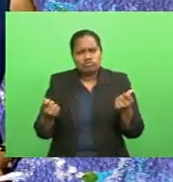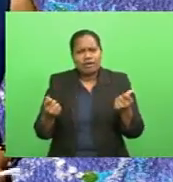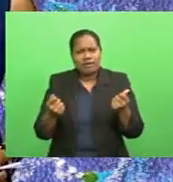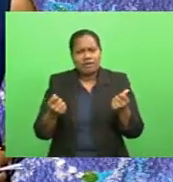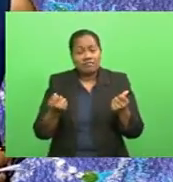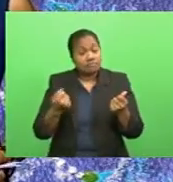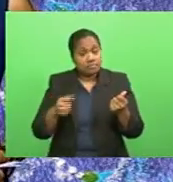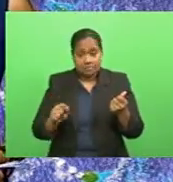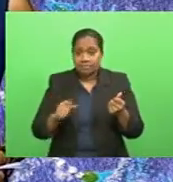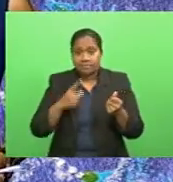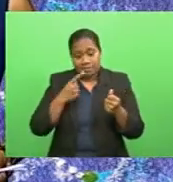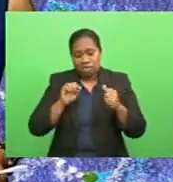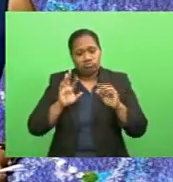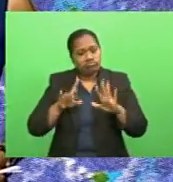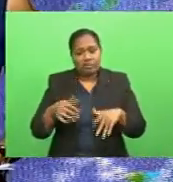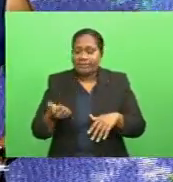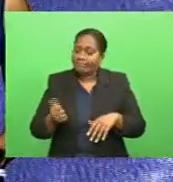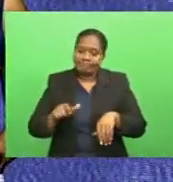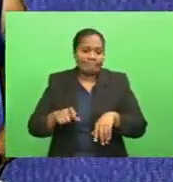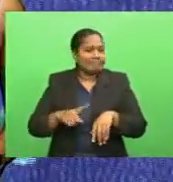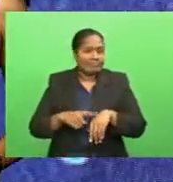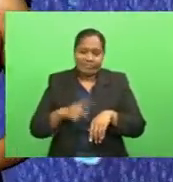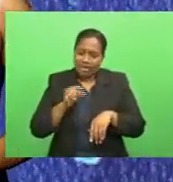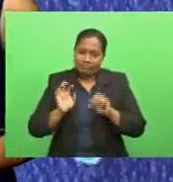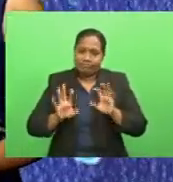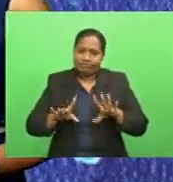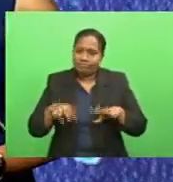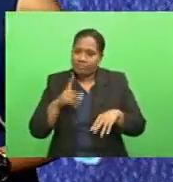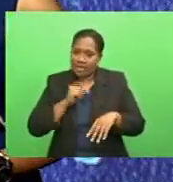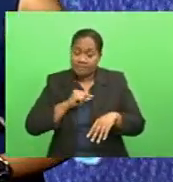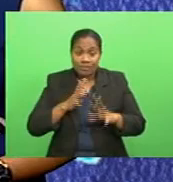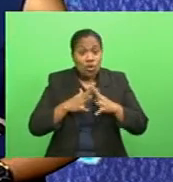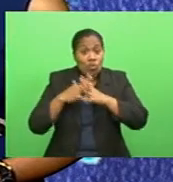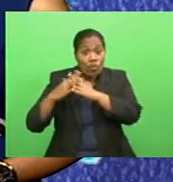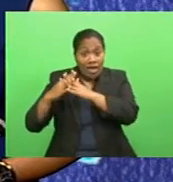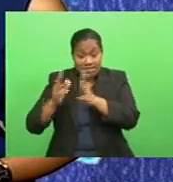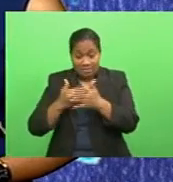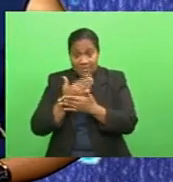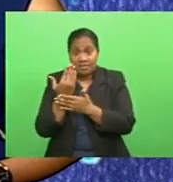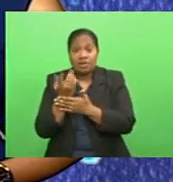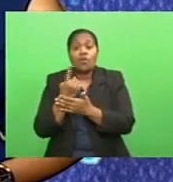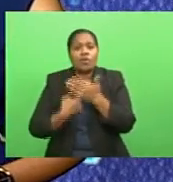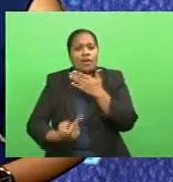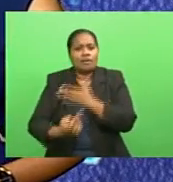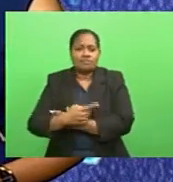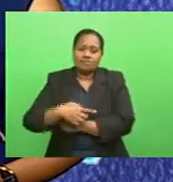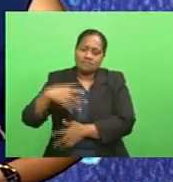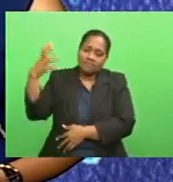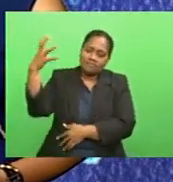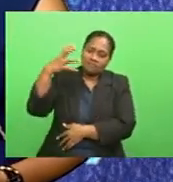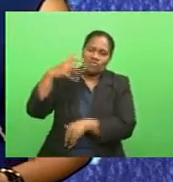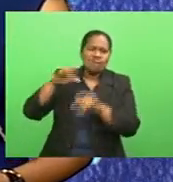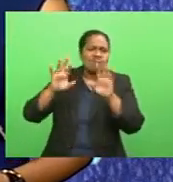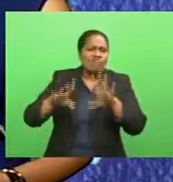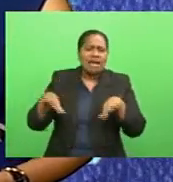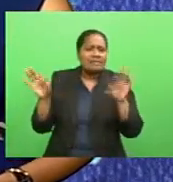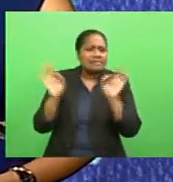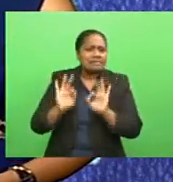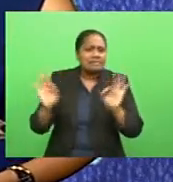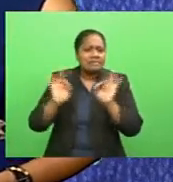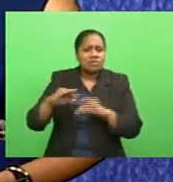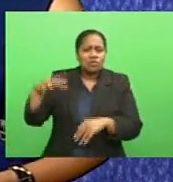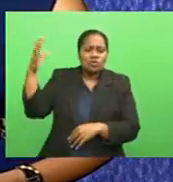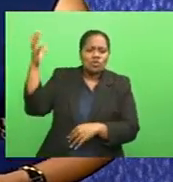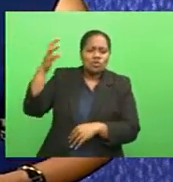rain anytime. Now moving on, in the west, the day was spot on sunny without rain. The heat is making